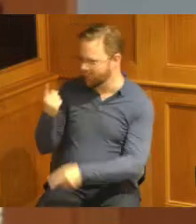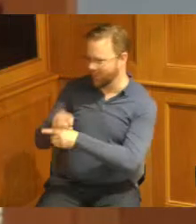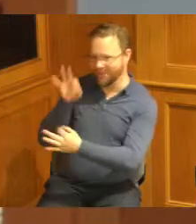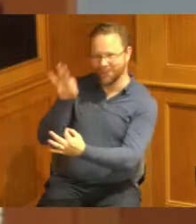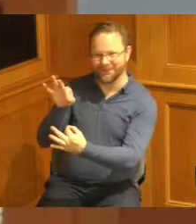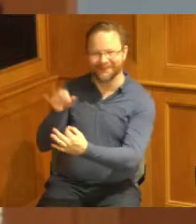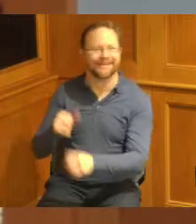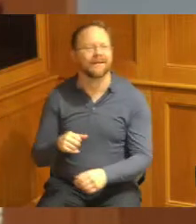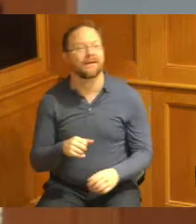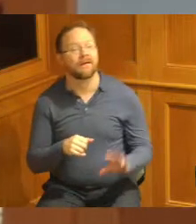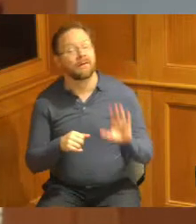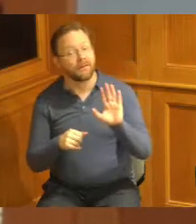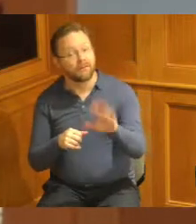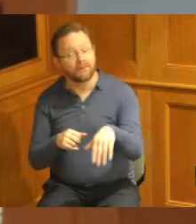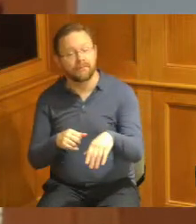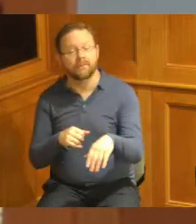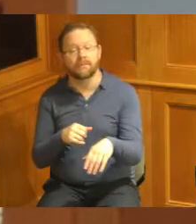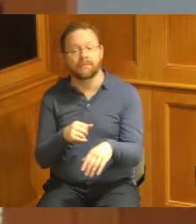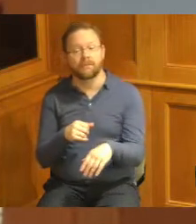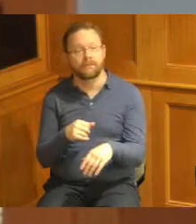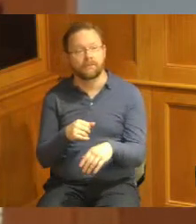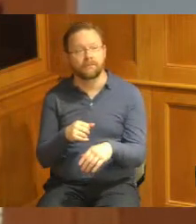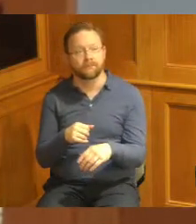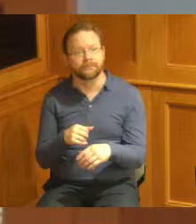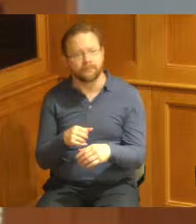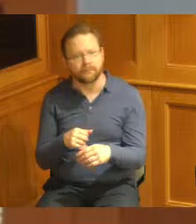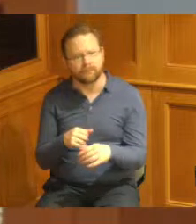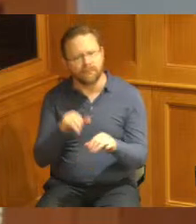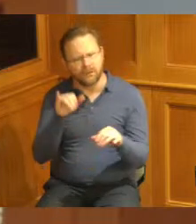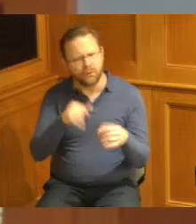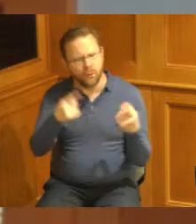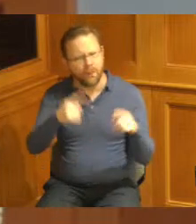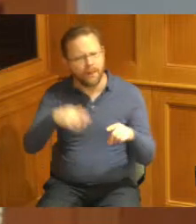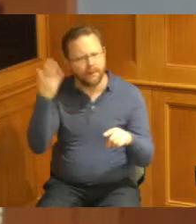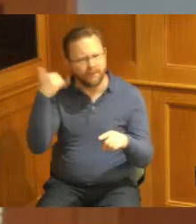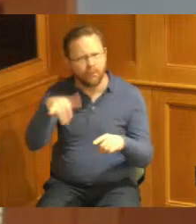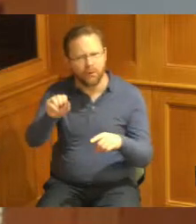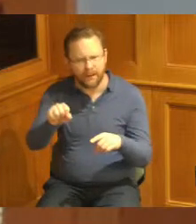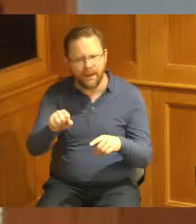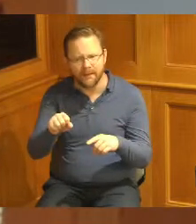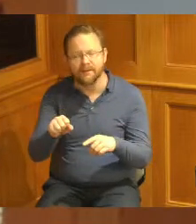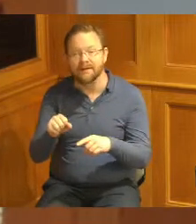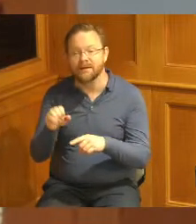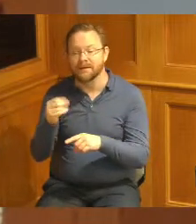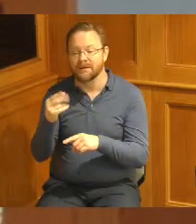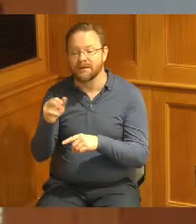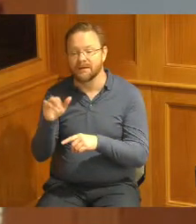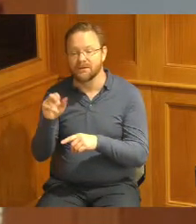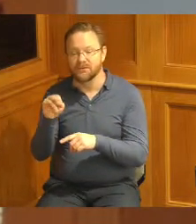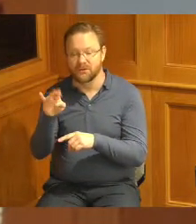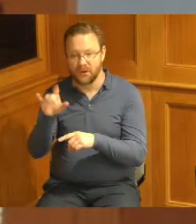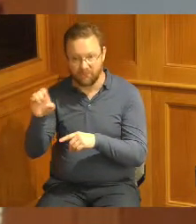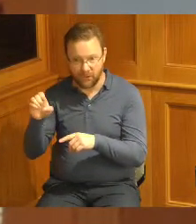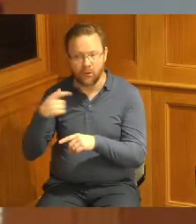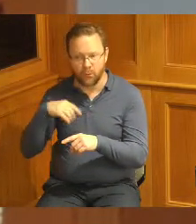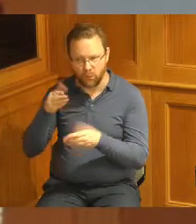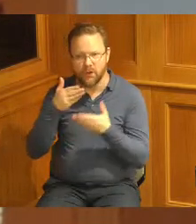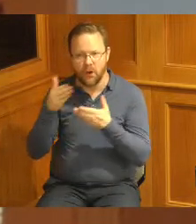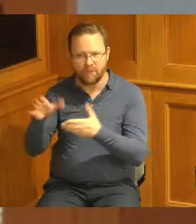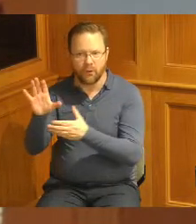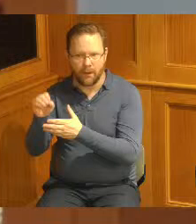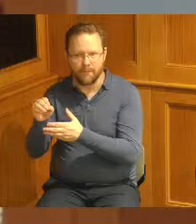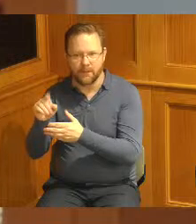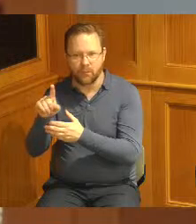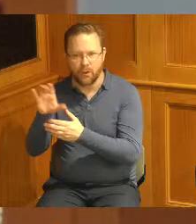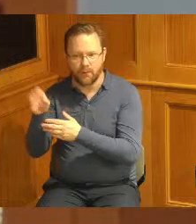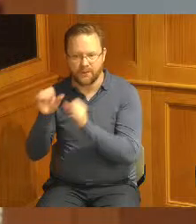okay. And I will say that this is, there are precedents for this. There was Usui up in Sharonville where we offered 100% for 15 years because it